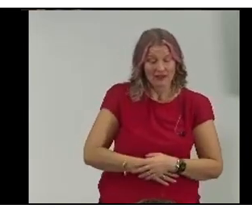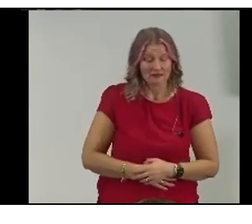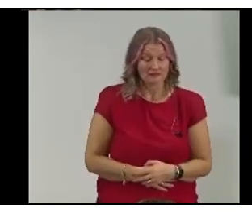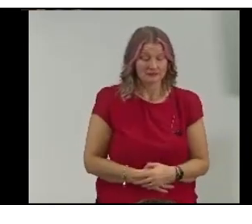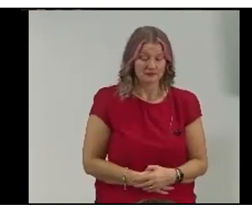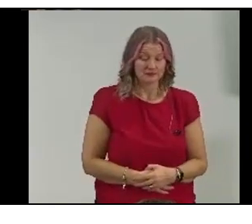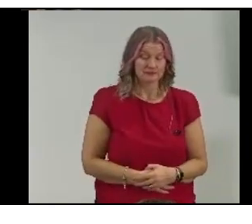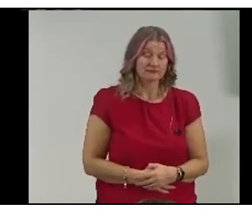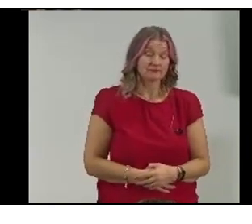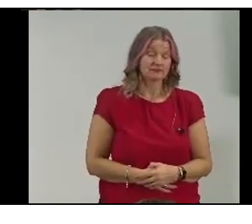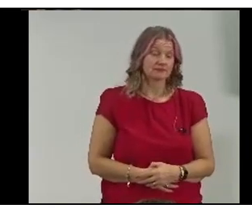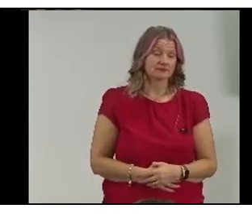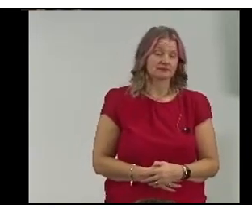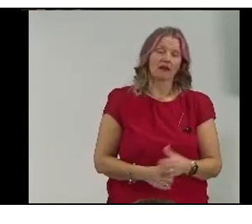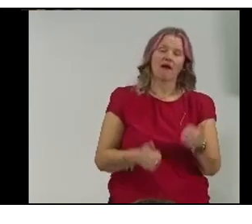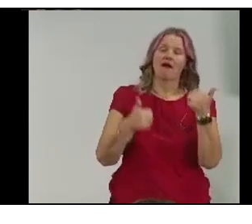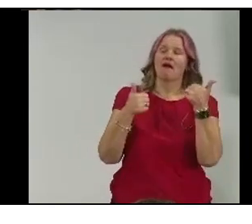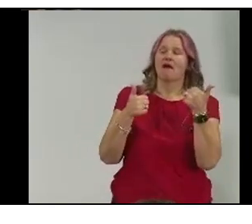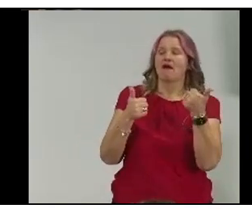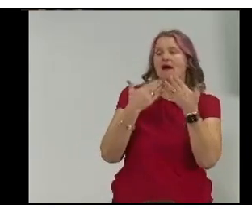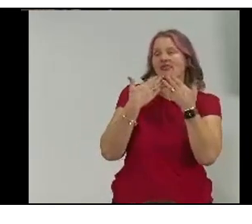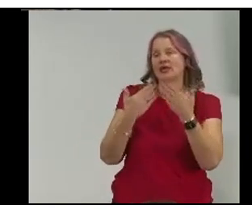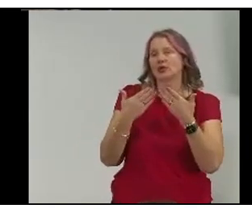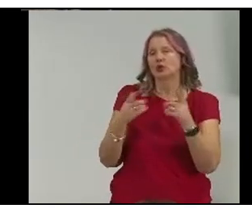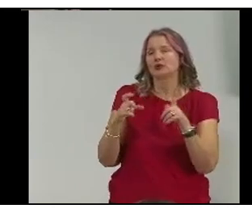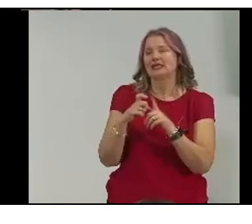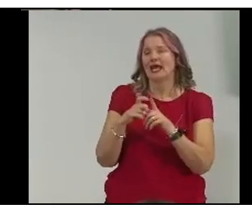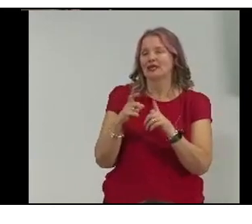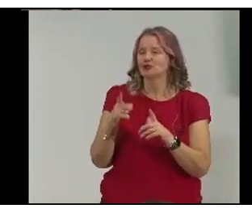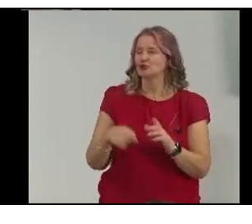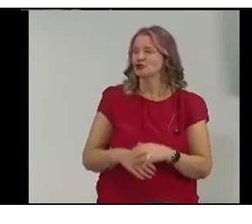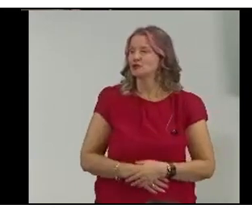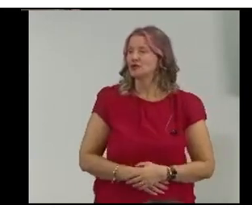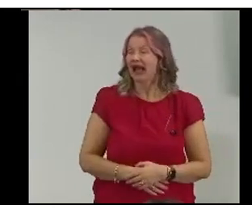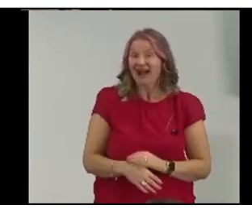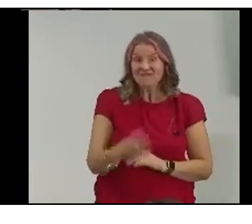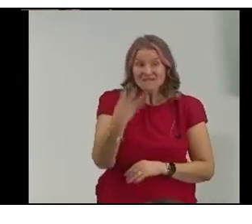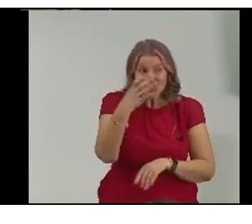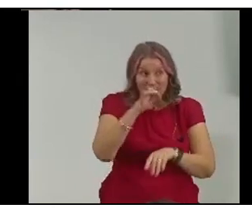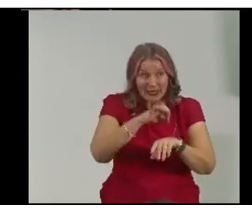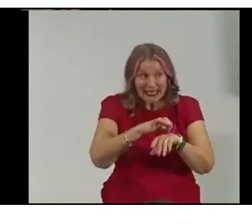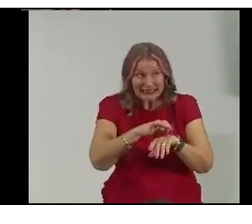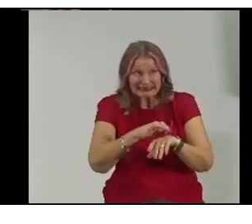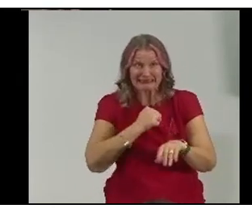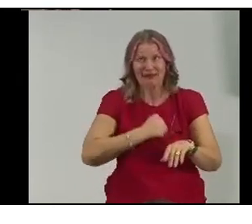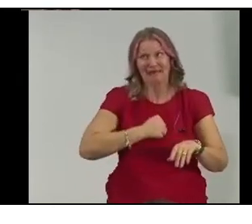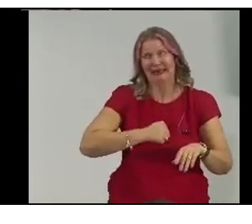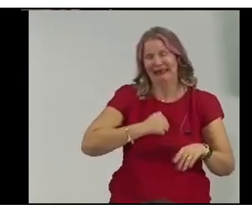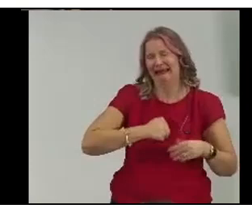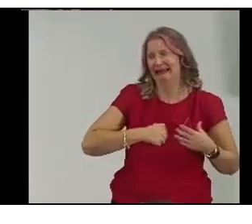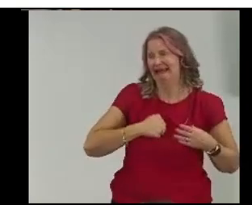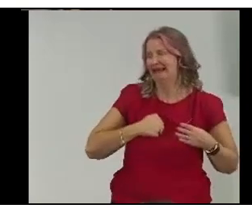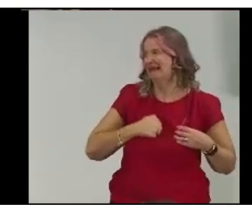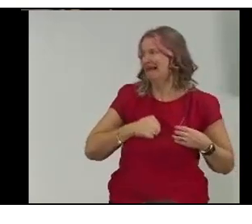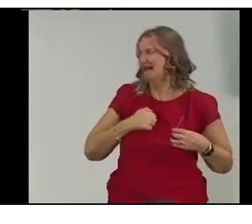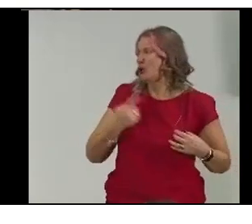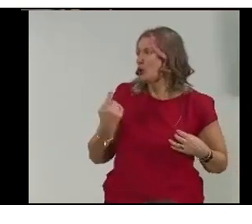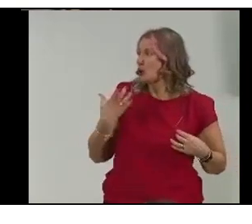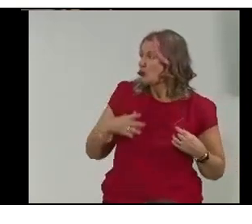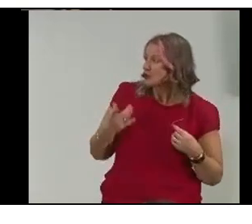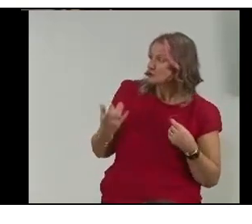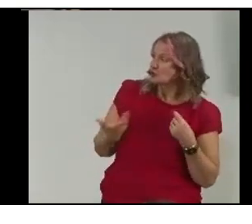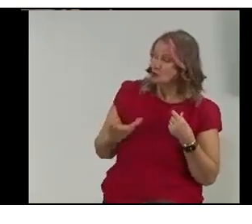for sure. Yeah. Brilliant. Thank you, Dinesh. We've got 4 minutes maybe. Sorry, guys. Yeah. Who'd like to